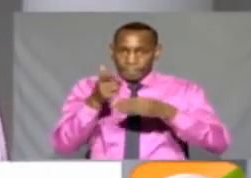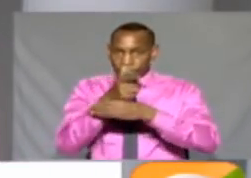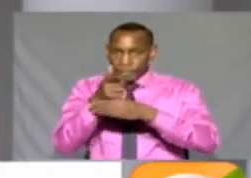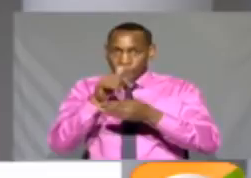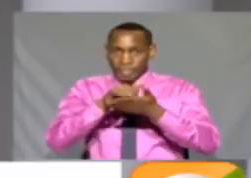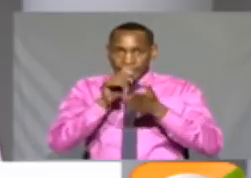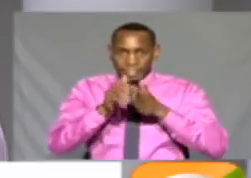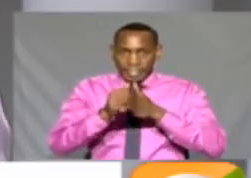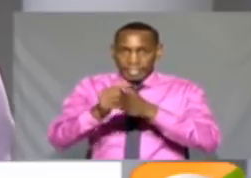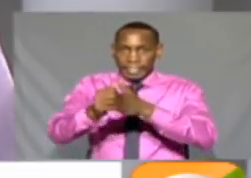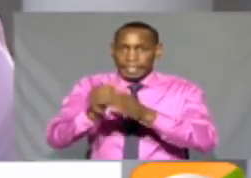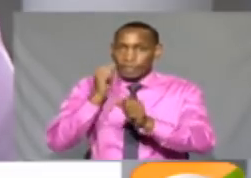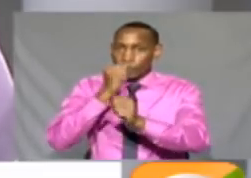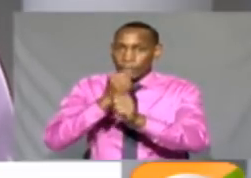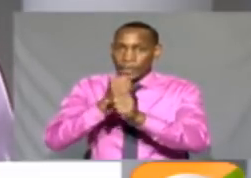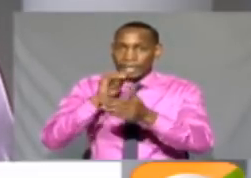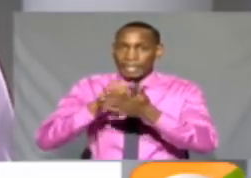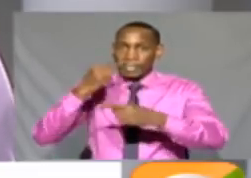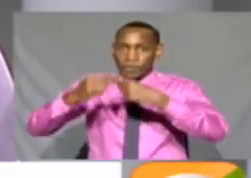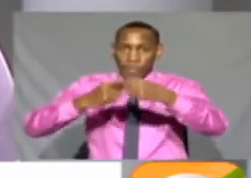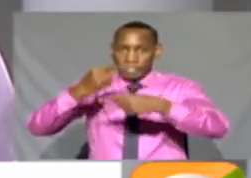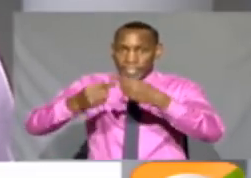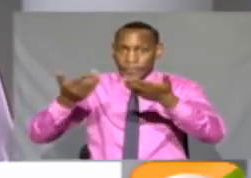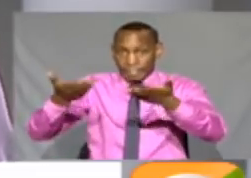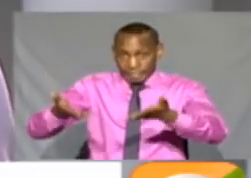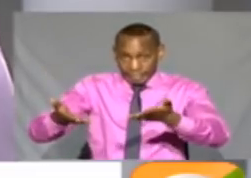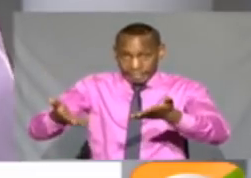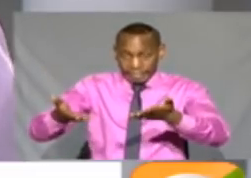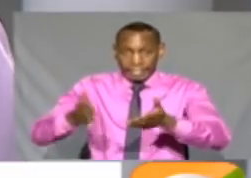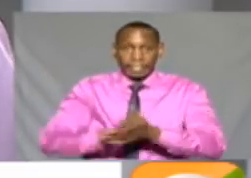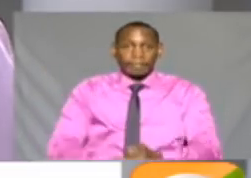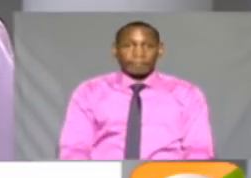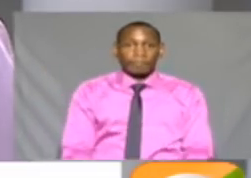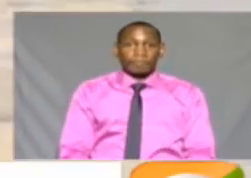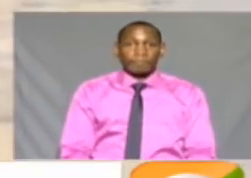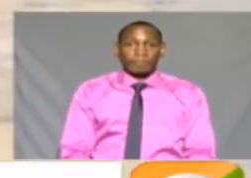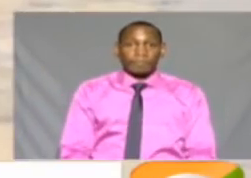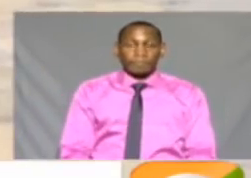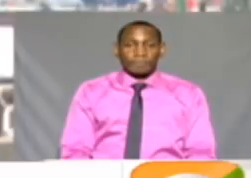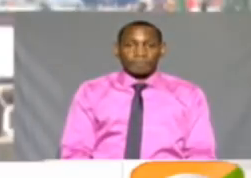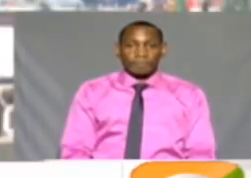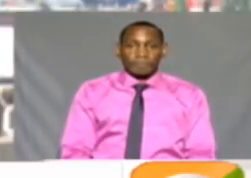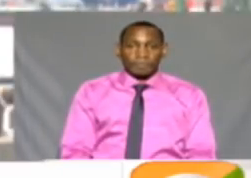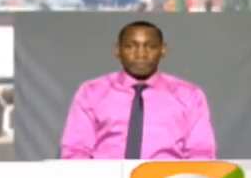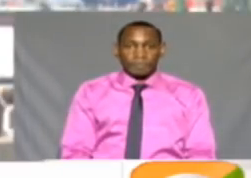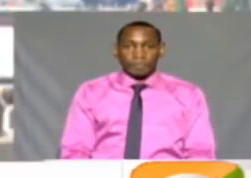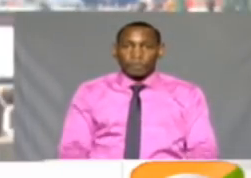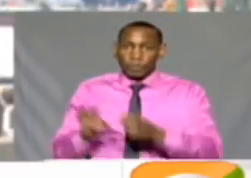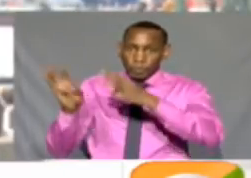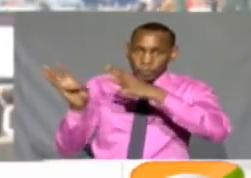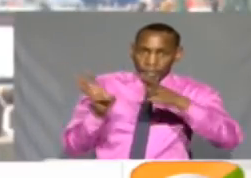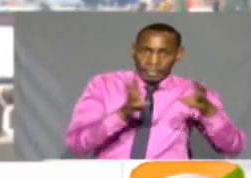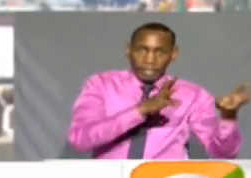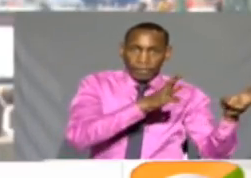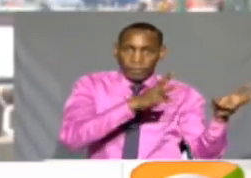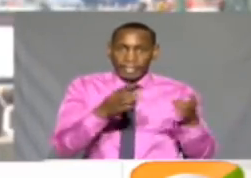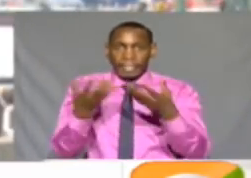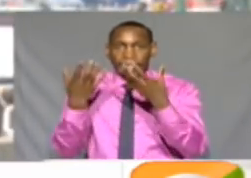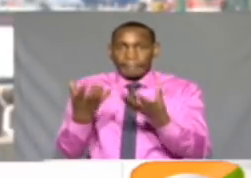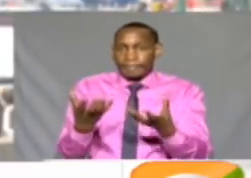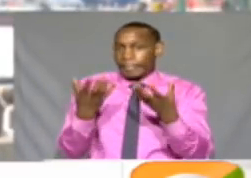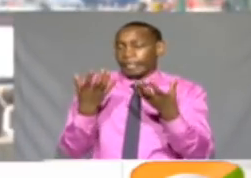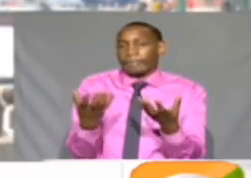who's leading those operations that are still going on as we speak. Currents are so strong because of that funnel